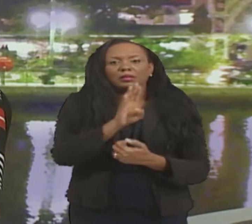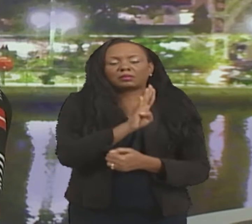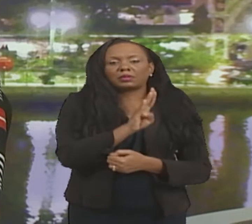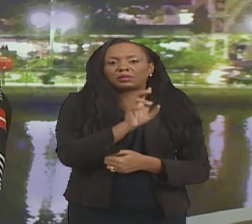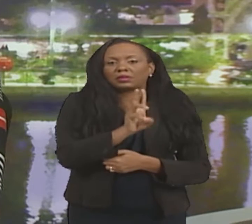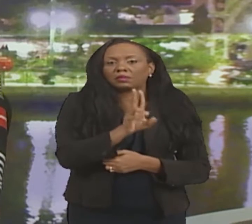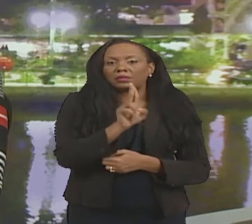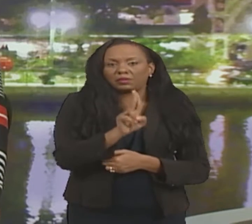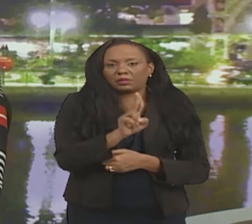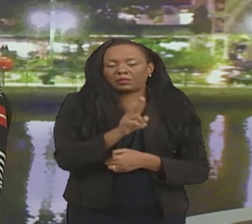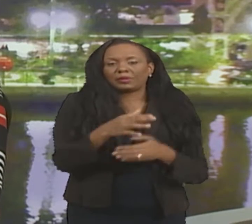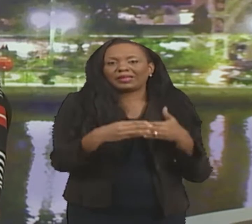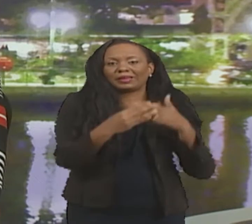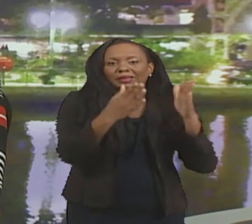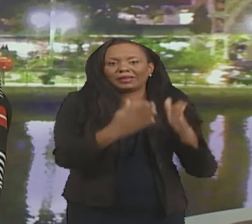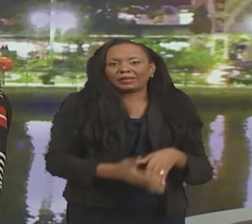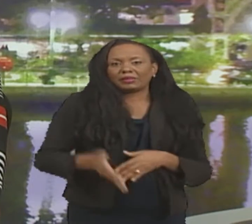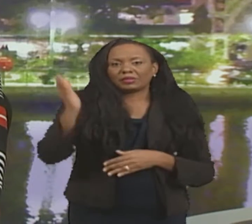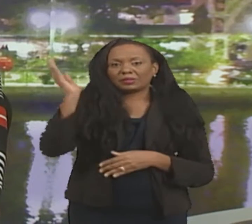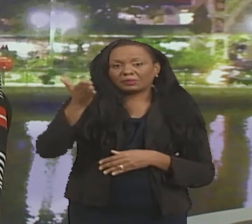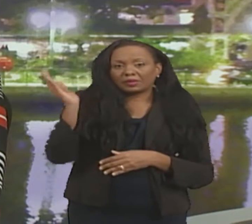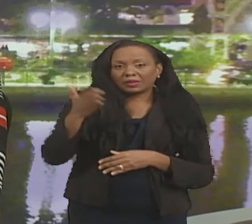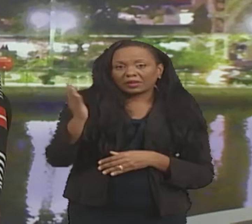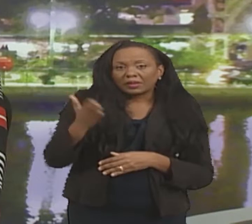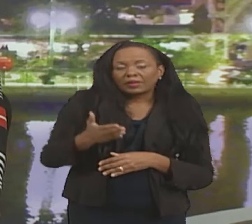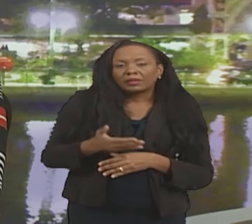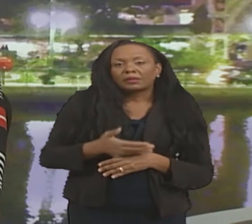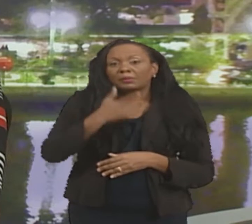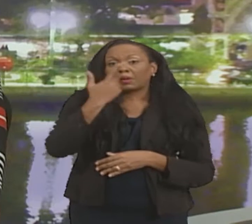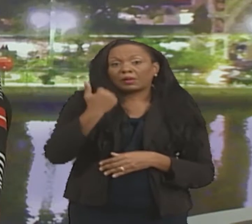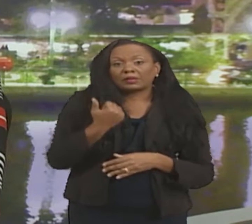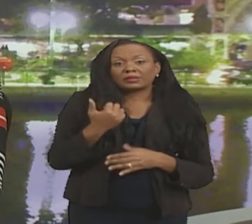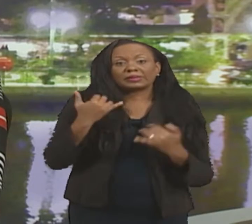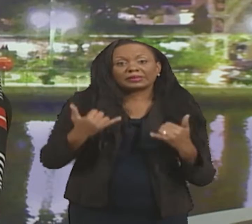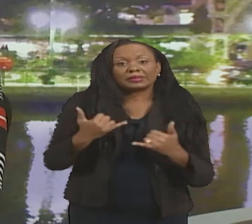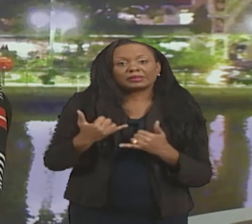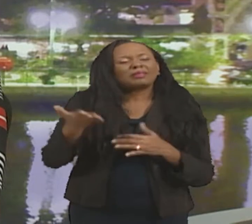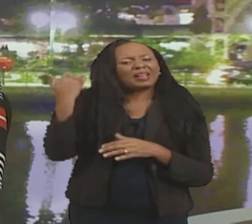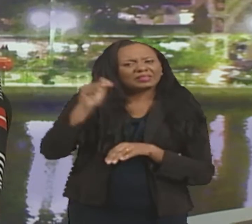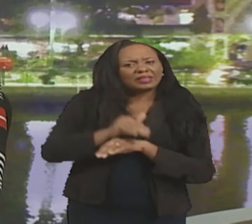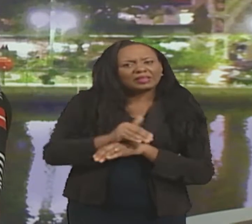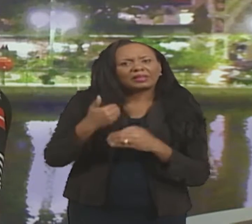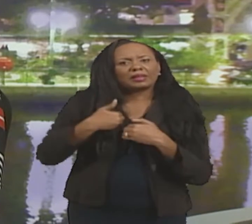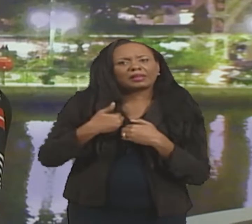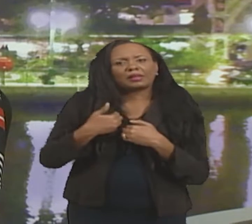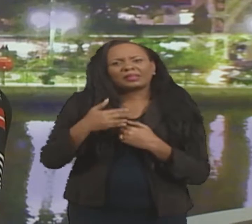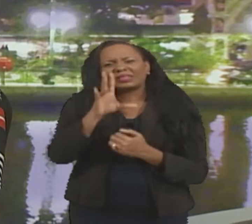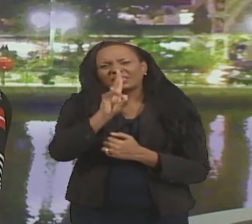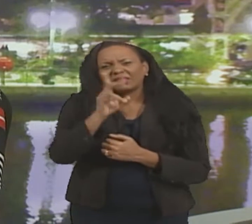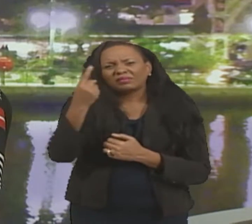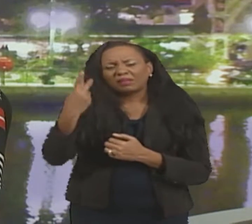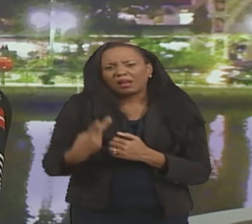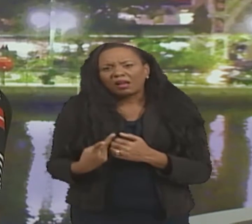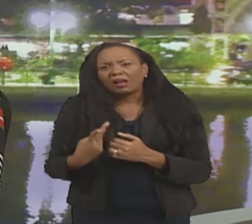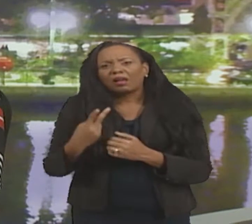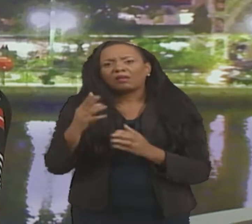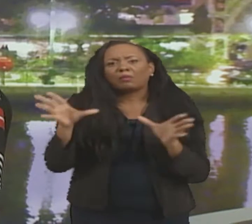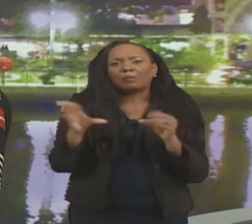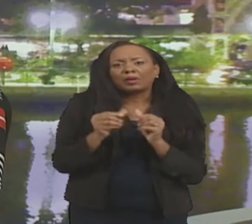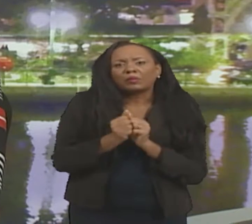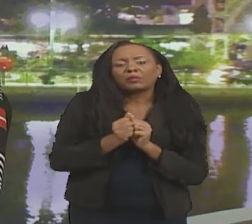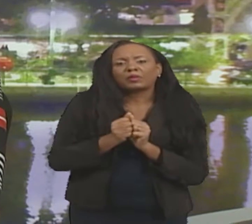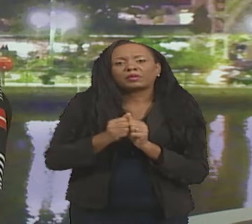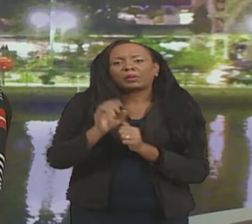Senator Tony Moore. She was speaking to the media following a 7.5-hour meeting with the BWA's board late last